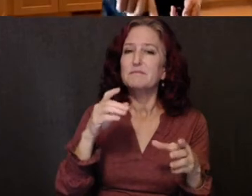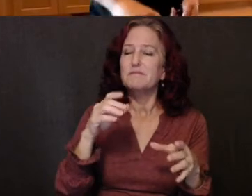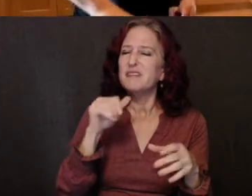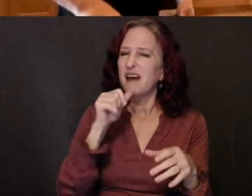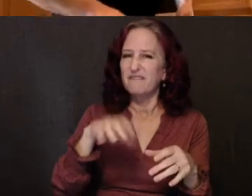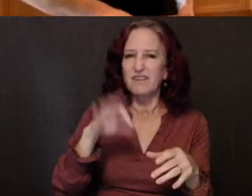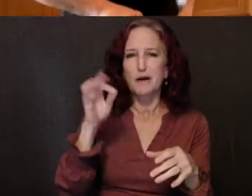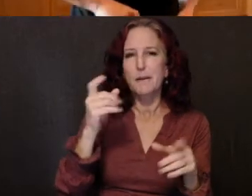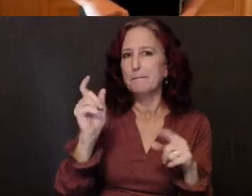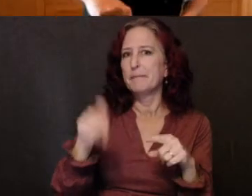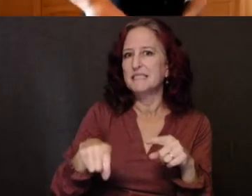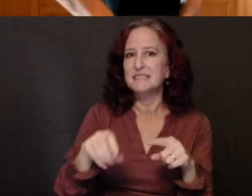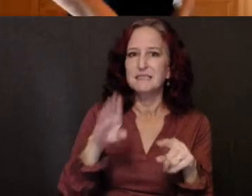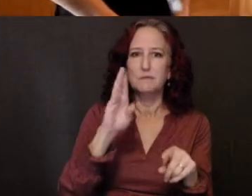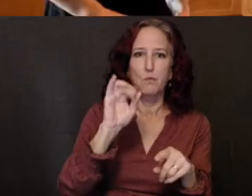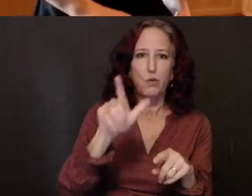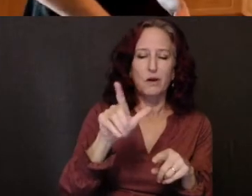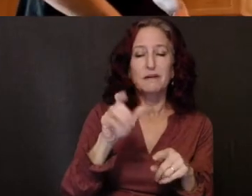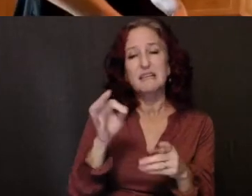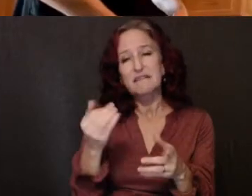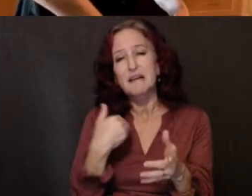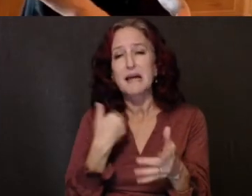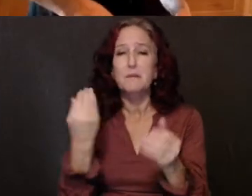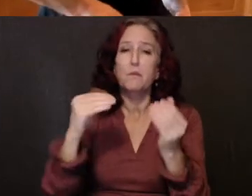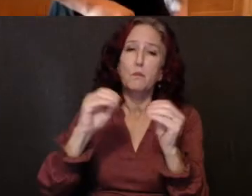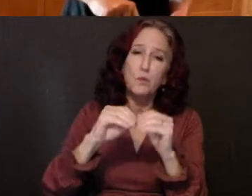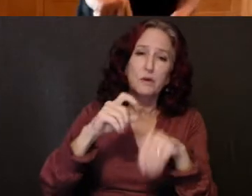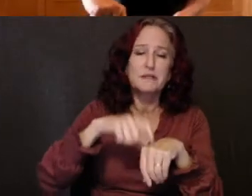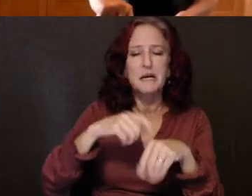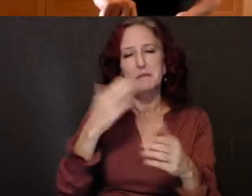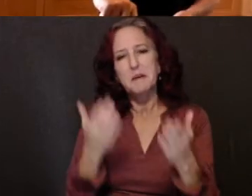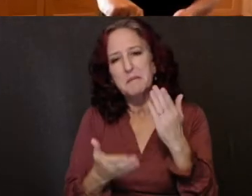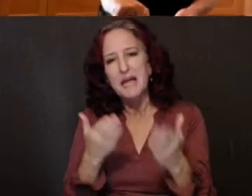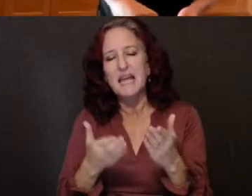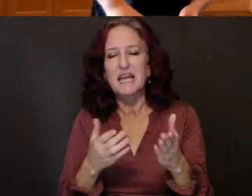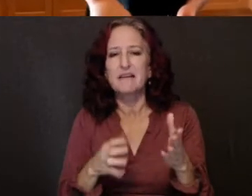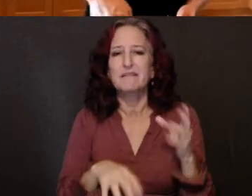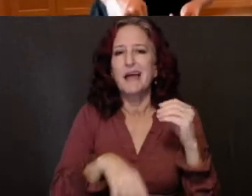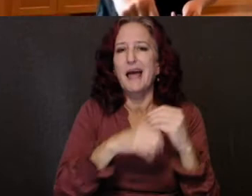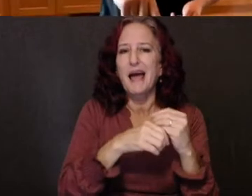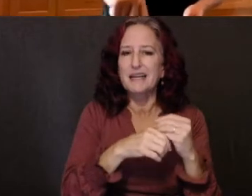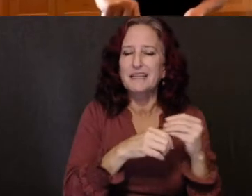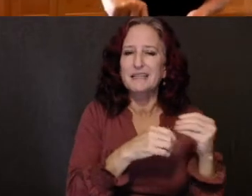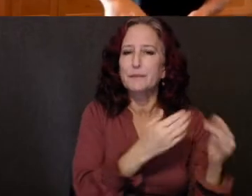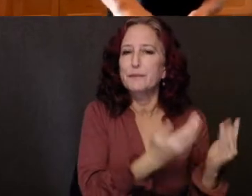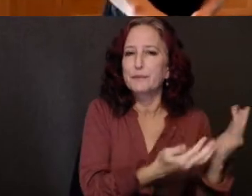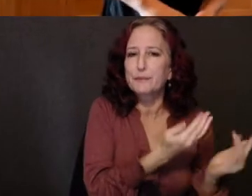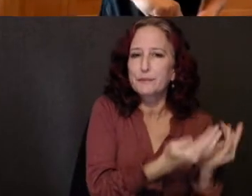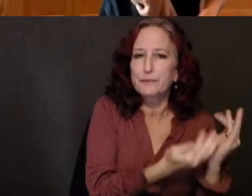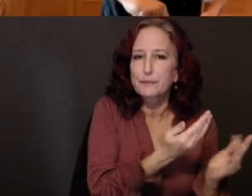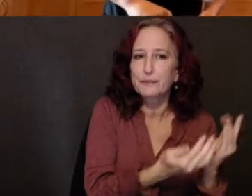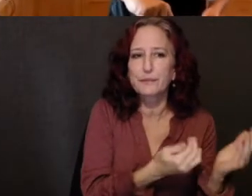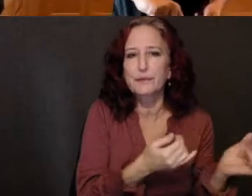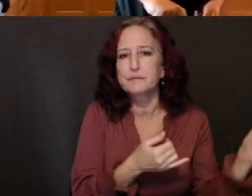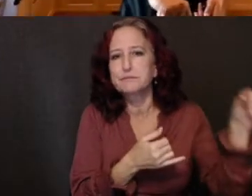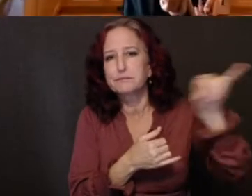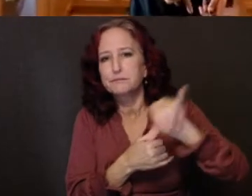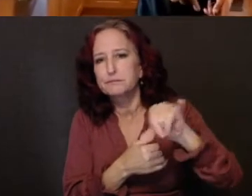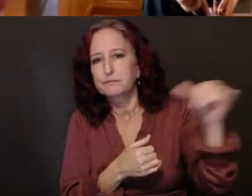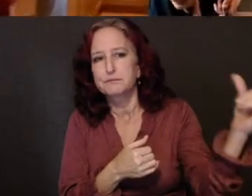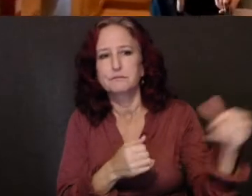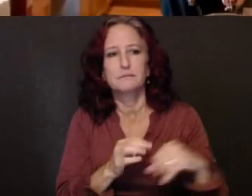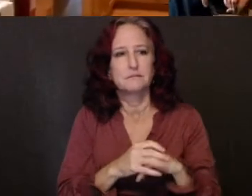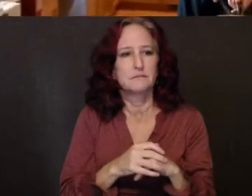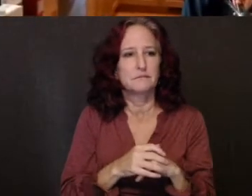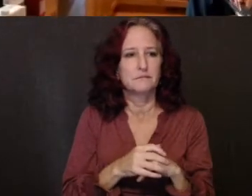mean, no, I with this thing, I haven't found that I need to. Normally, I would kind of have it. If I would have had a little bit more